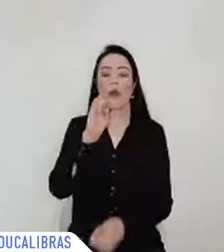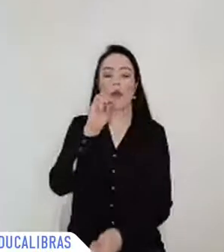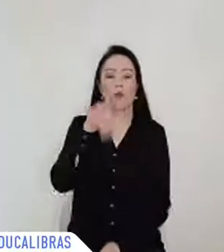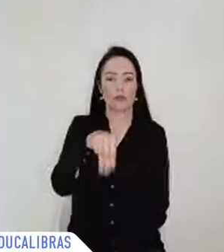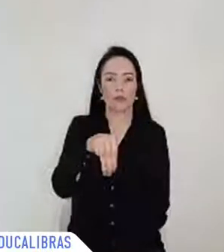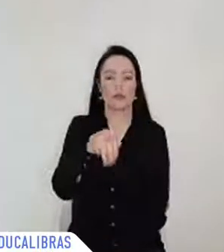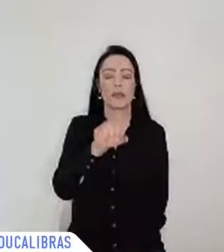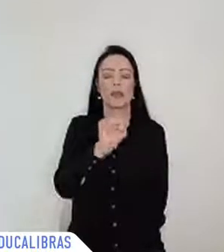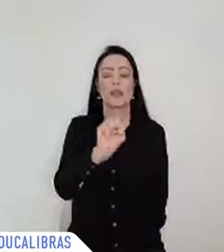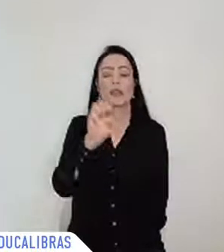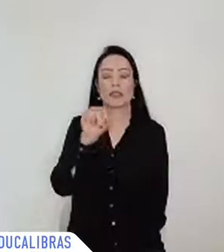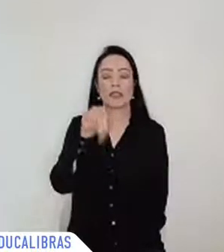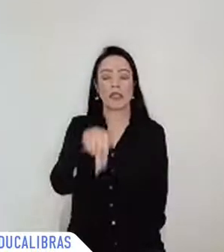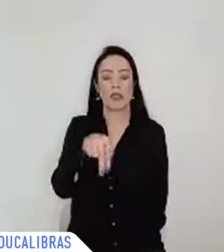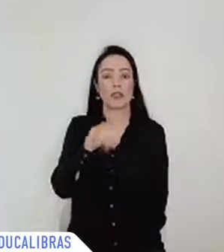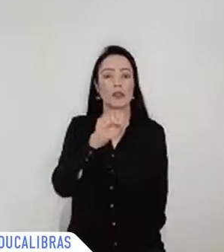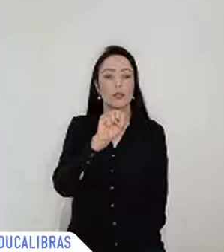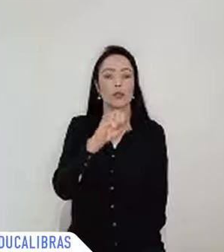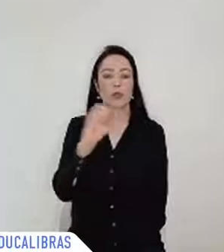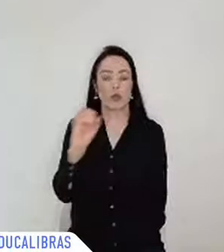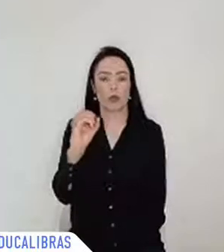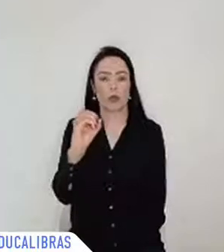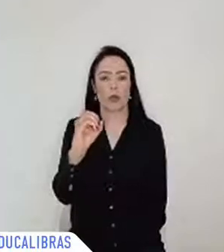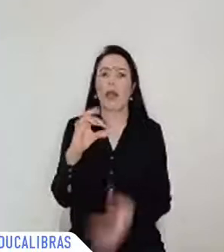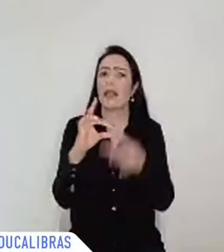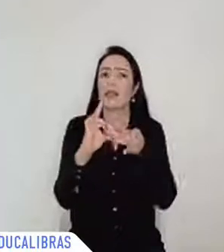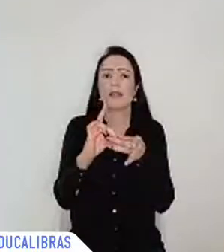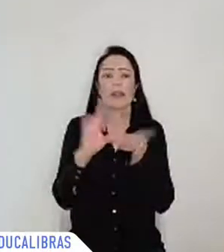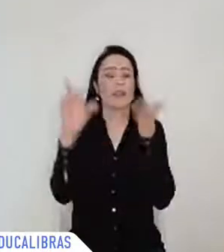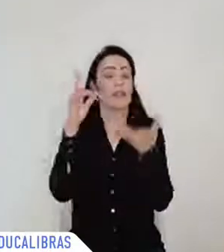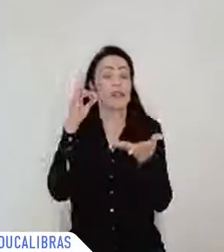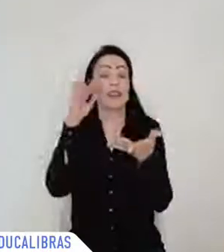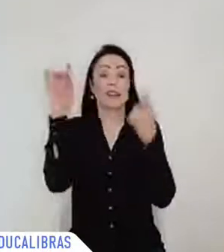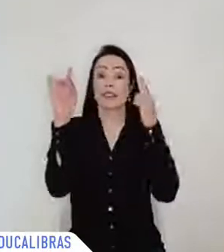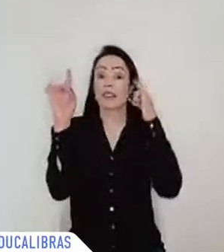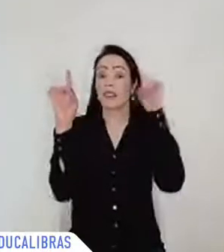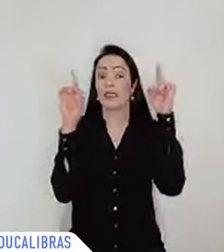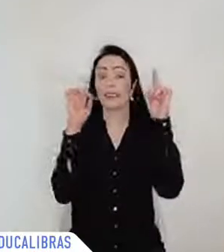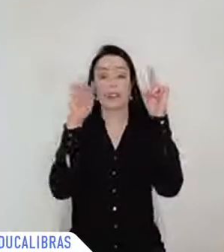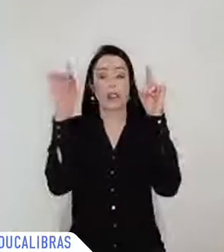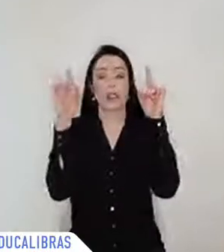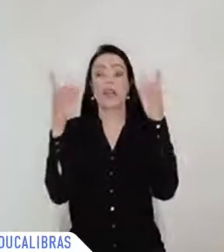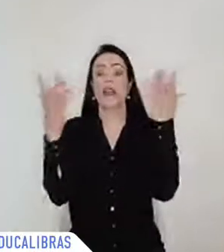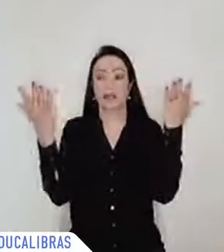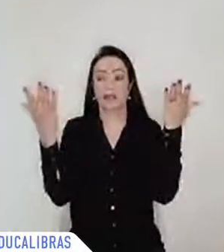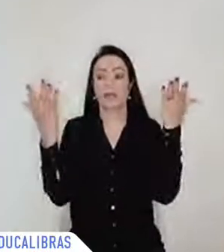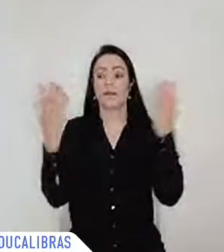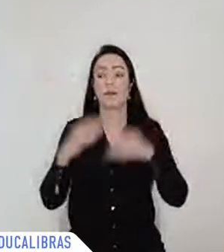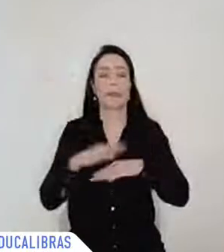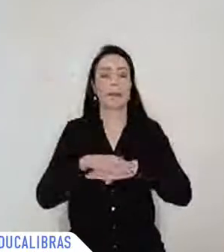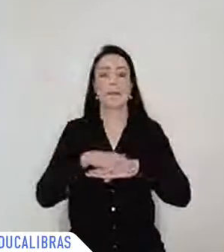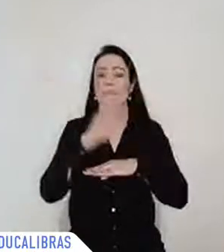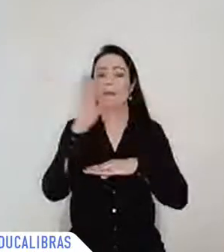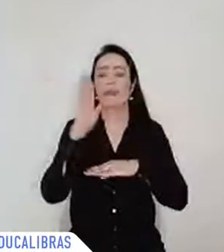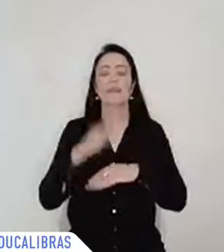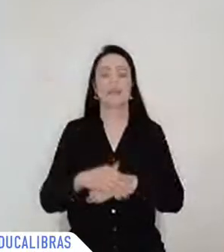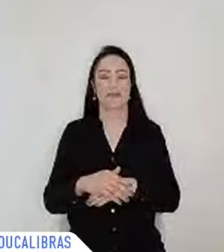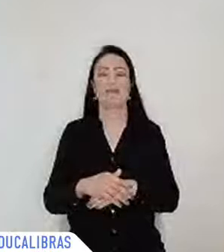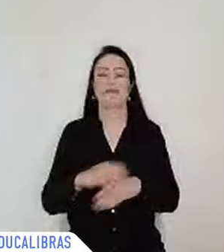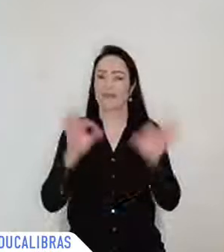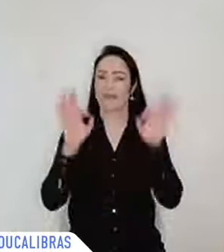court of common sense, and the plurality of this idea, the ideas